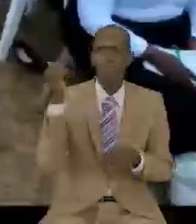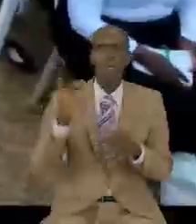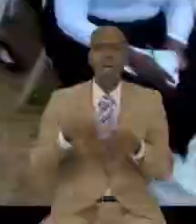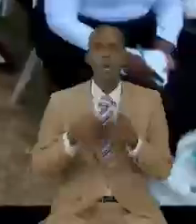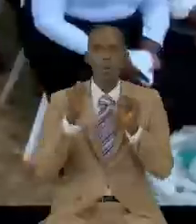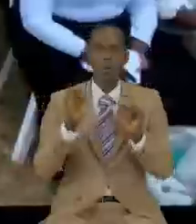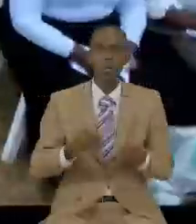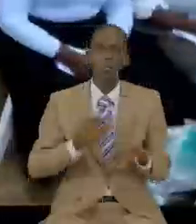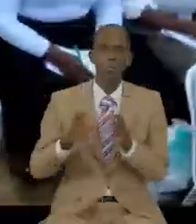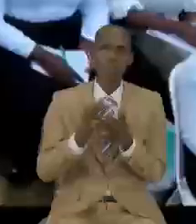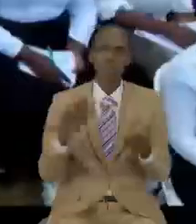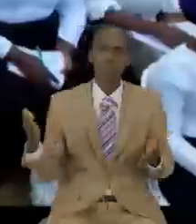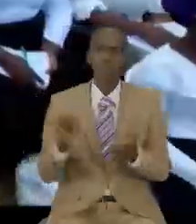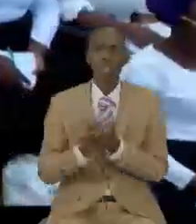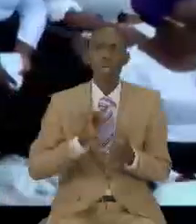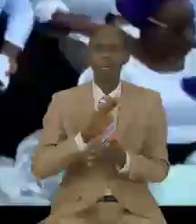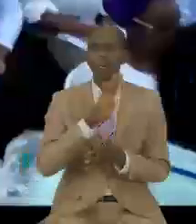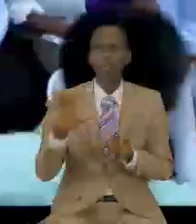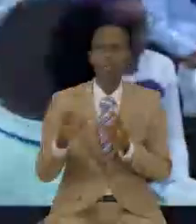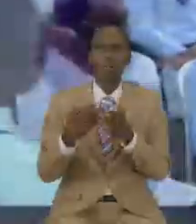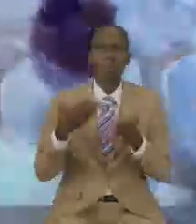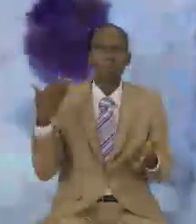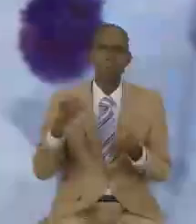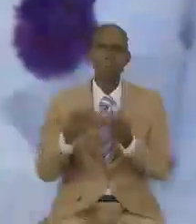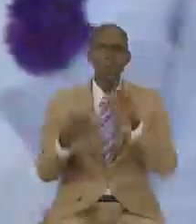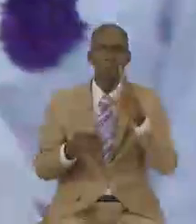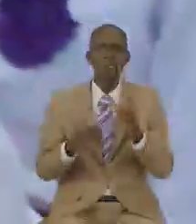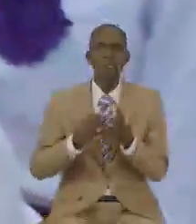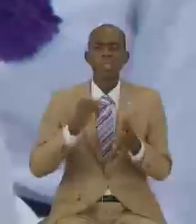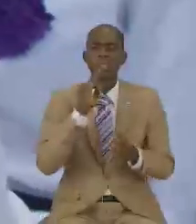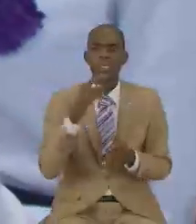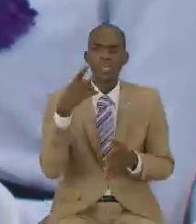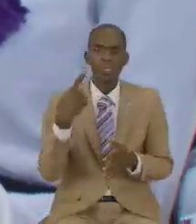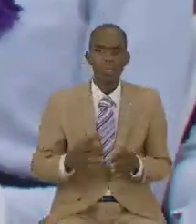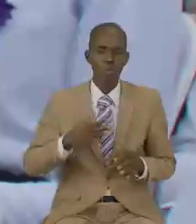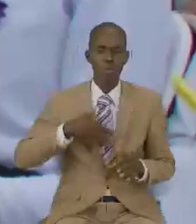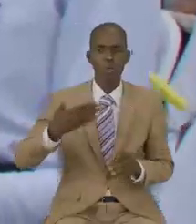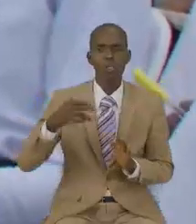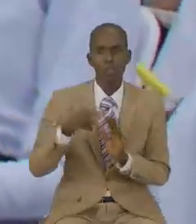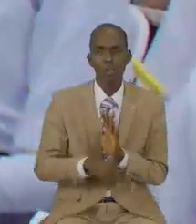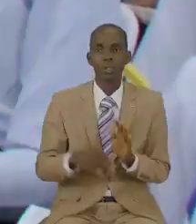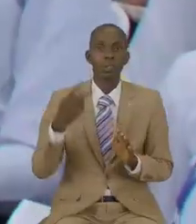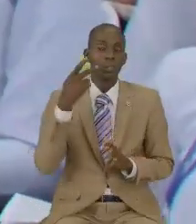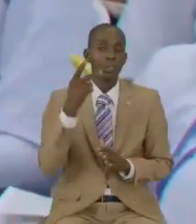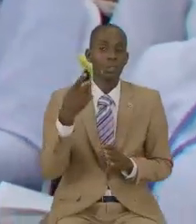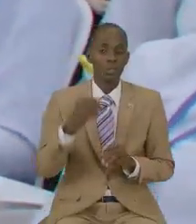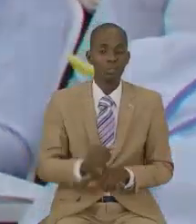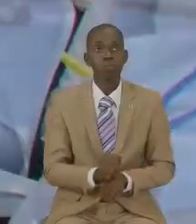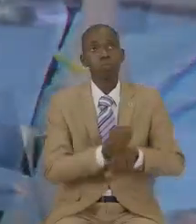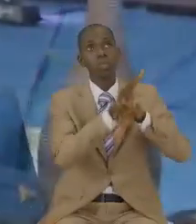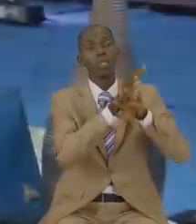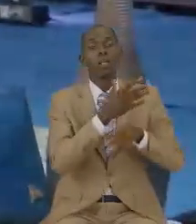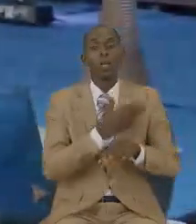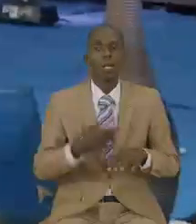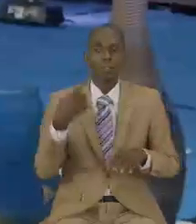something I've never done before? Number one is the willingness. Say the willingness. You see the mountain and the willingness